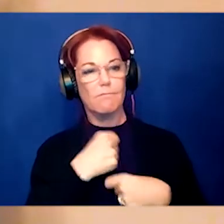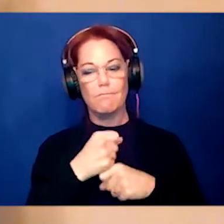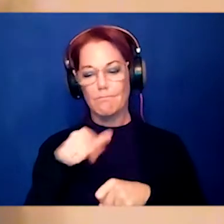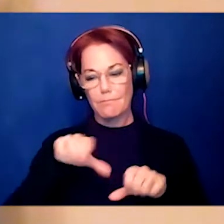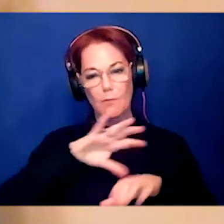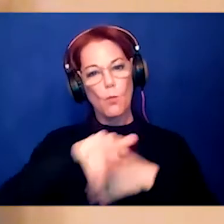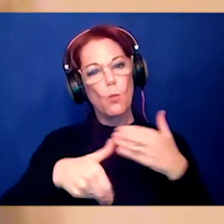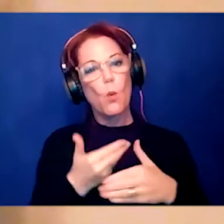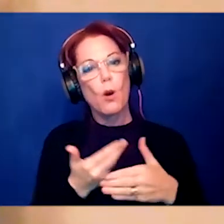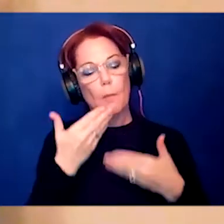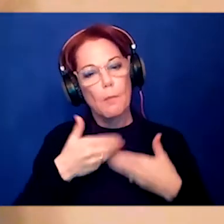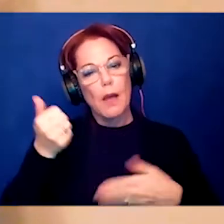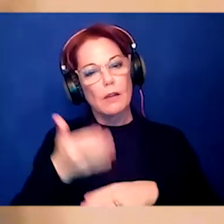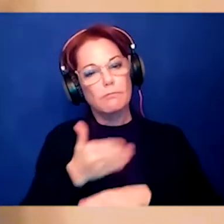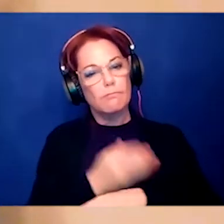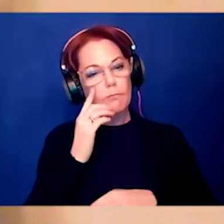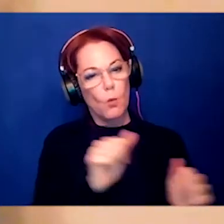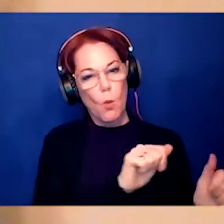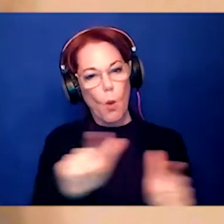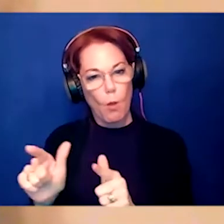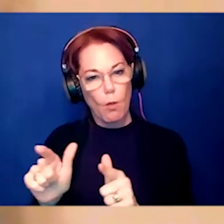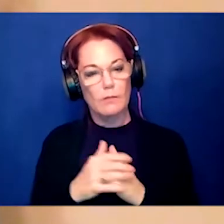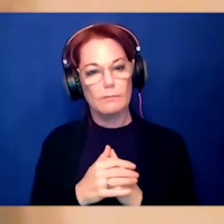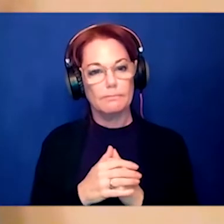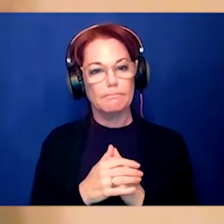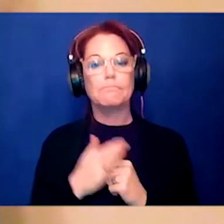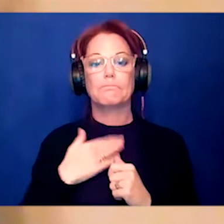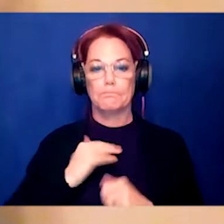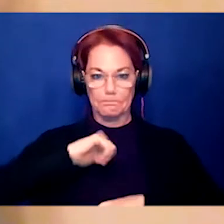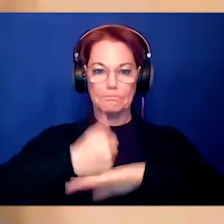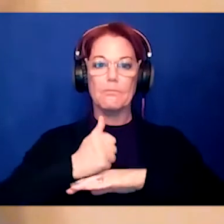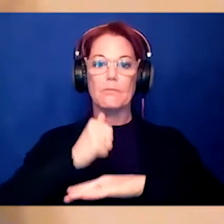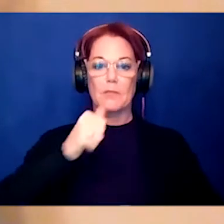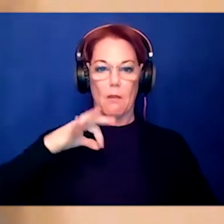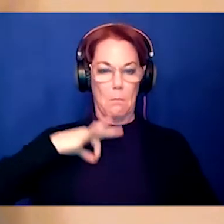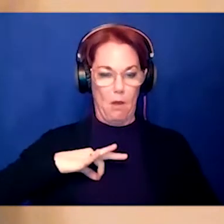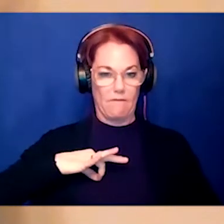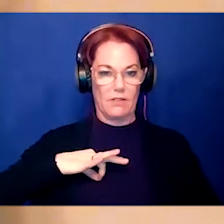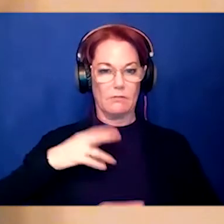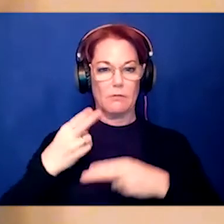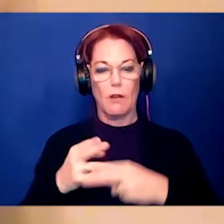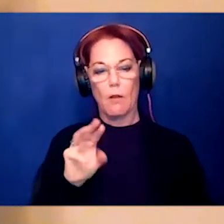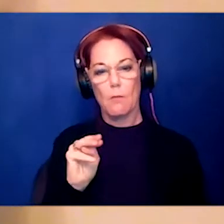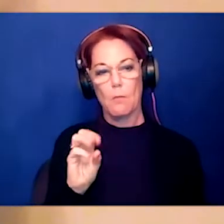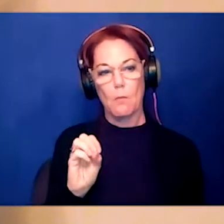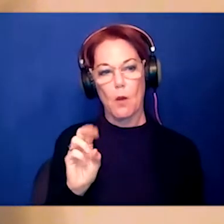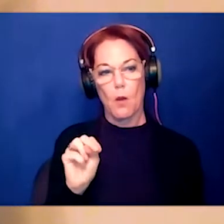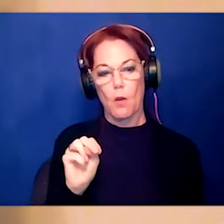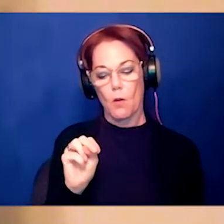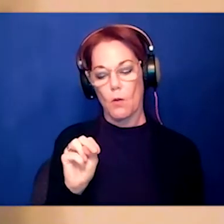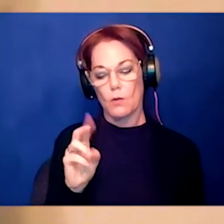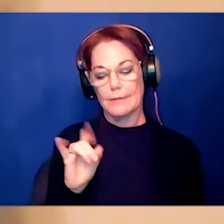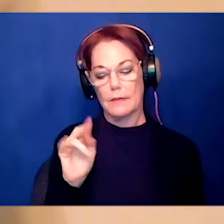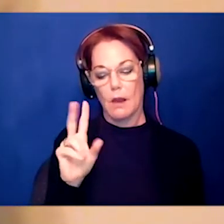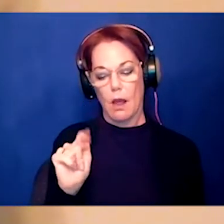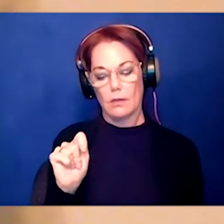who lives on it. That's why I started my nonprofit organization called Mondiant Initiative, to help these young refugees in